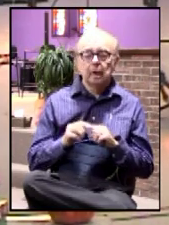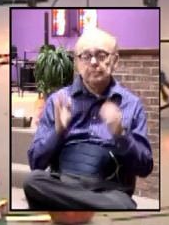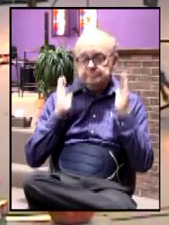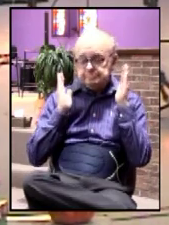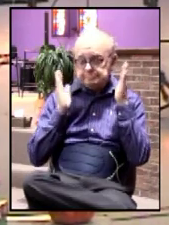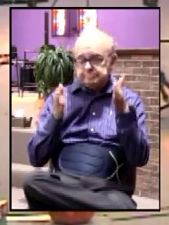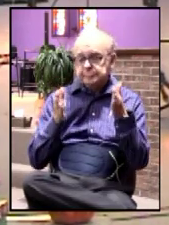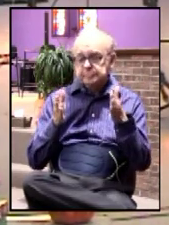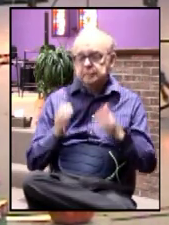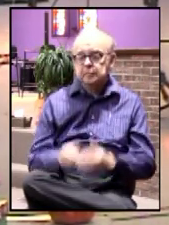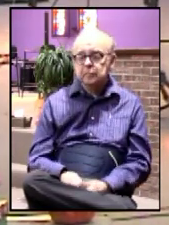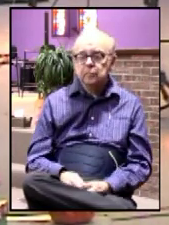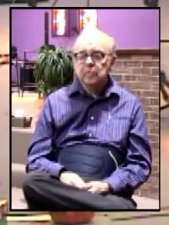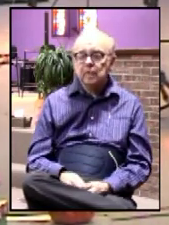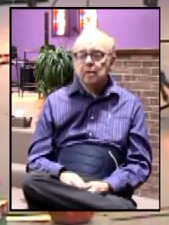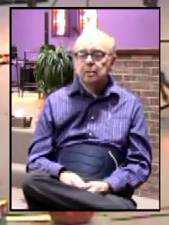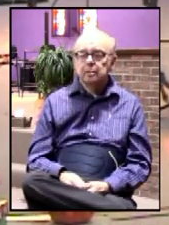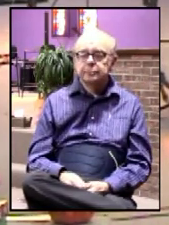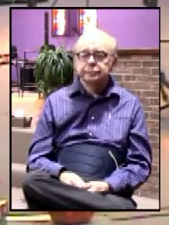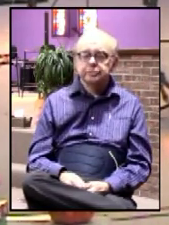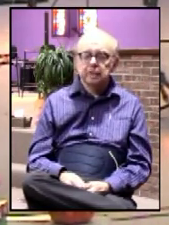But listen